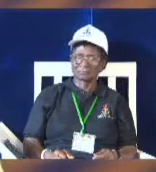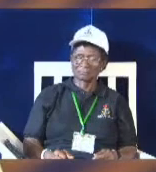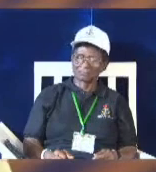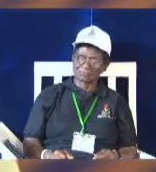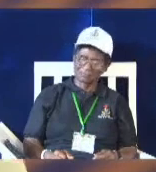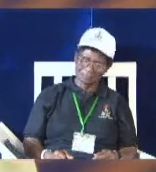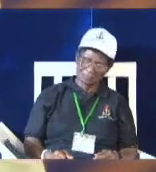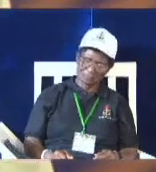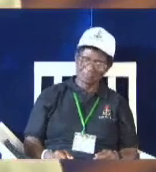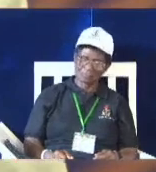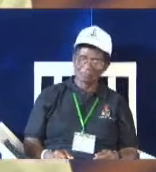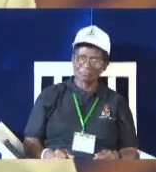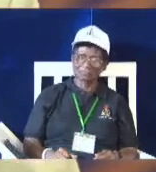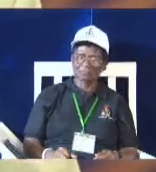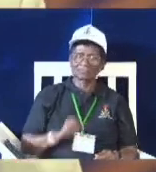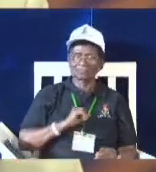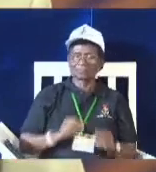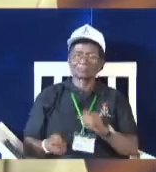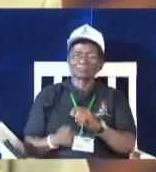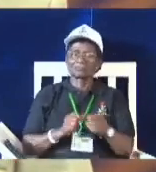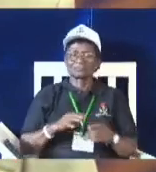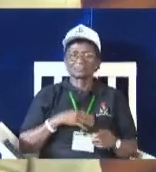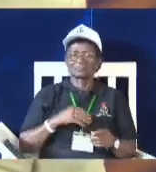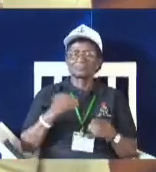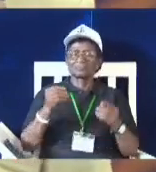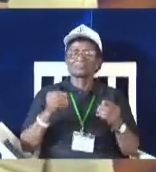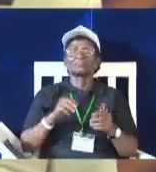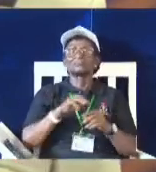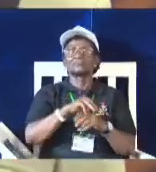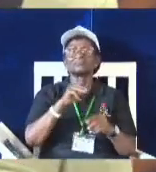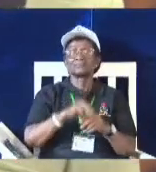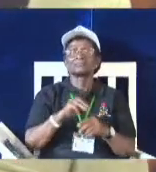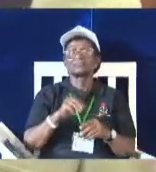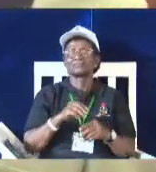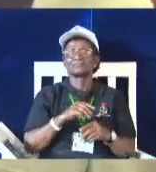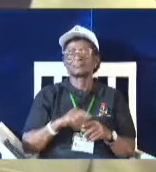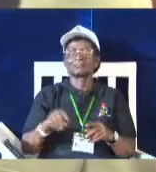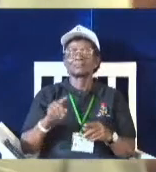I was going to preach on, "Oh, that man who praised the Lord."